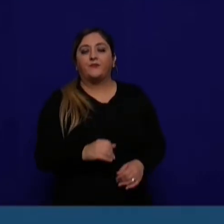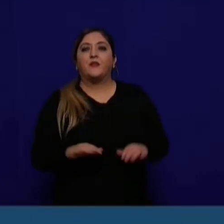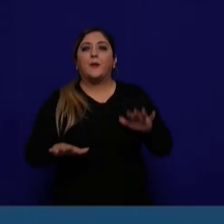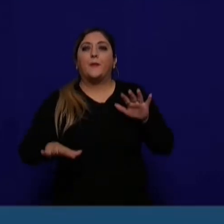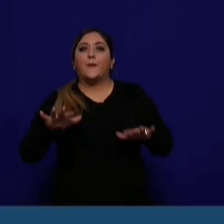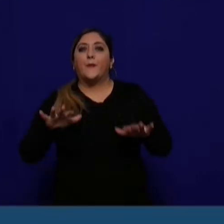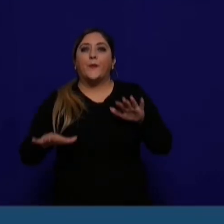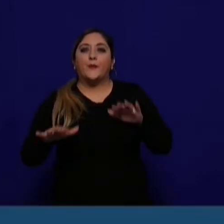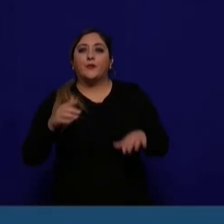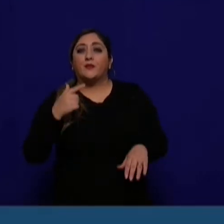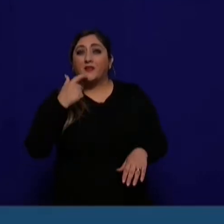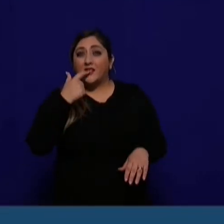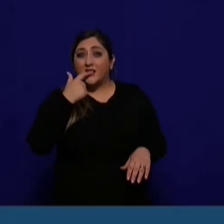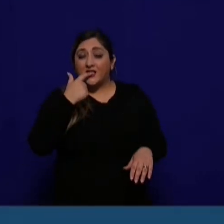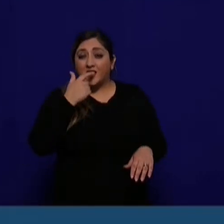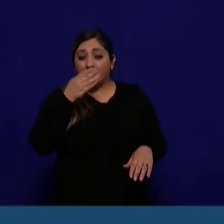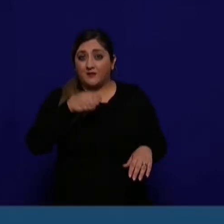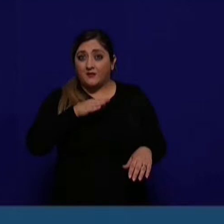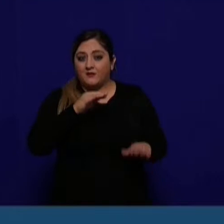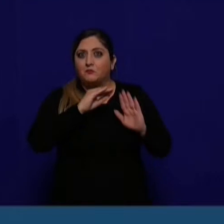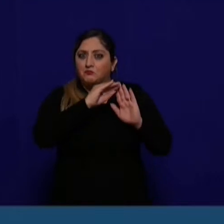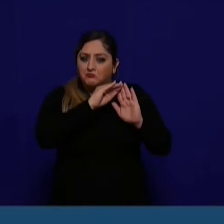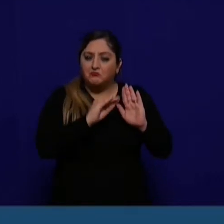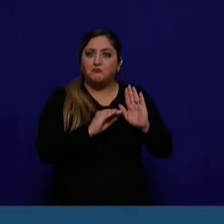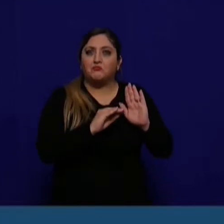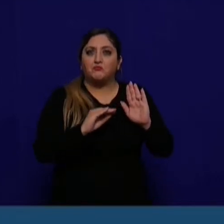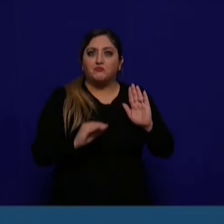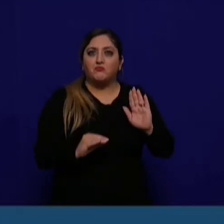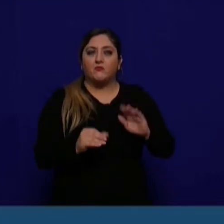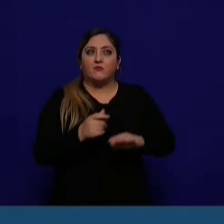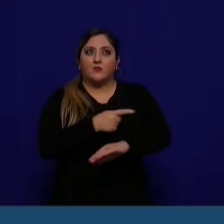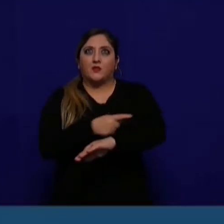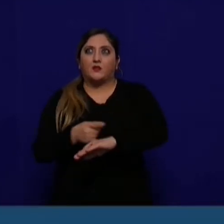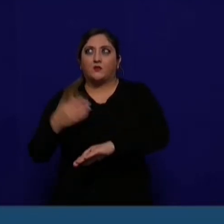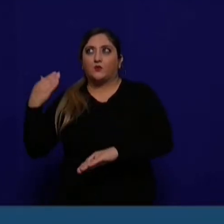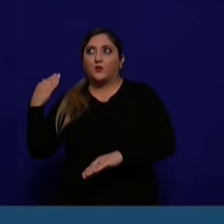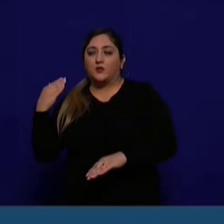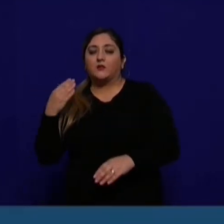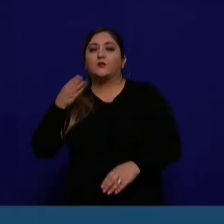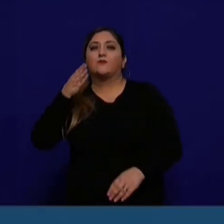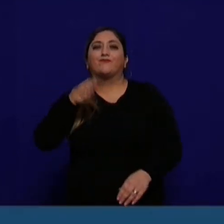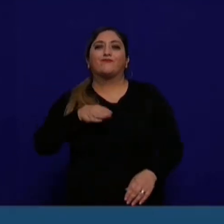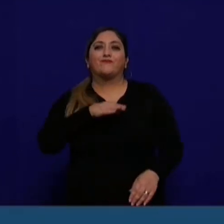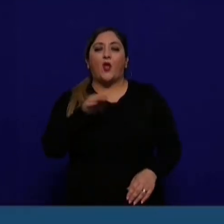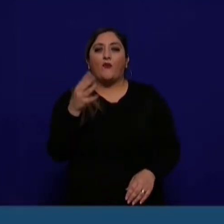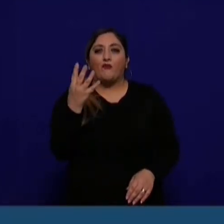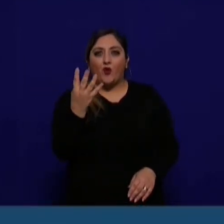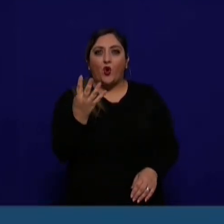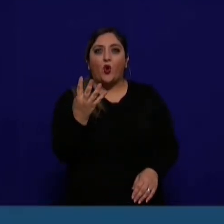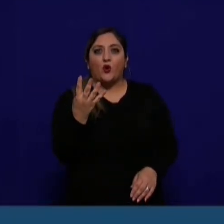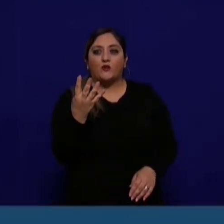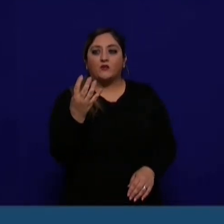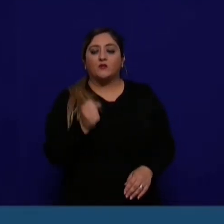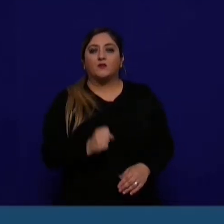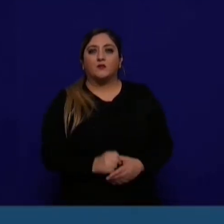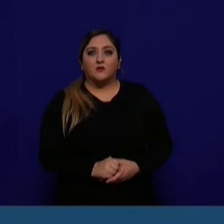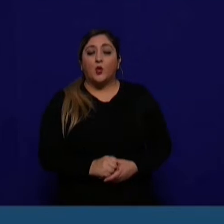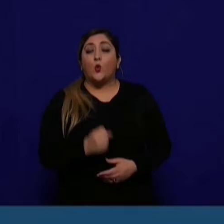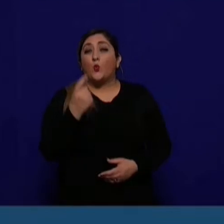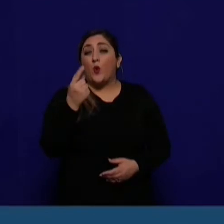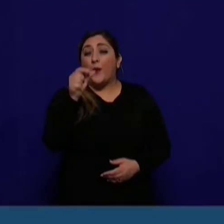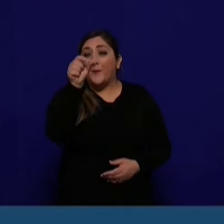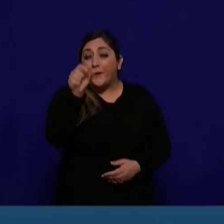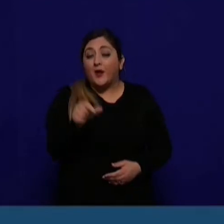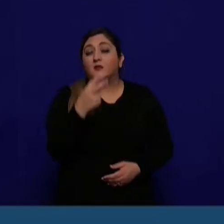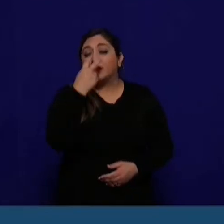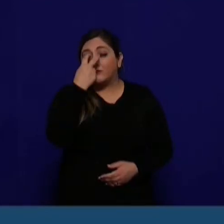of death is still going down. Over the past week, we had 4 deaths, and one of the cases was an elderly